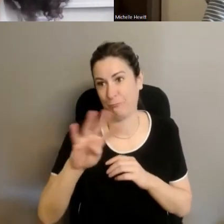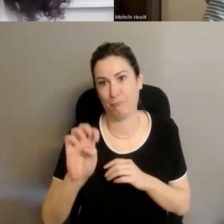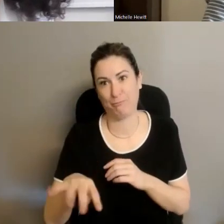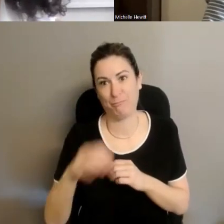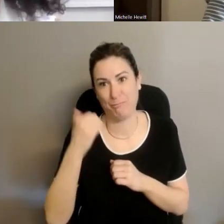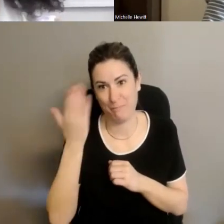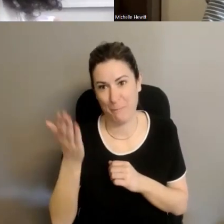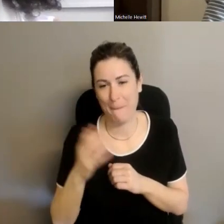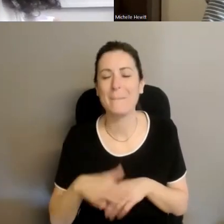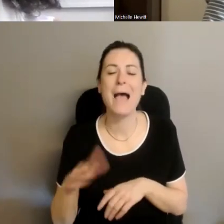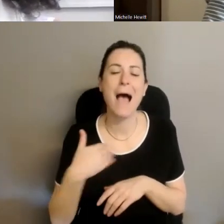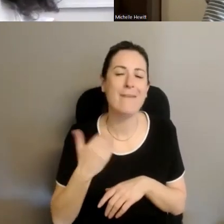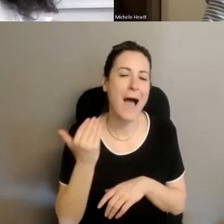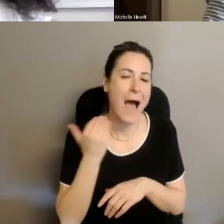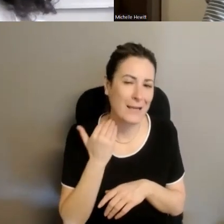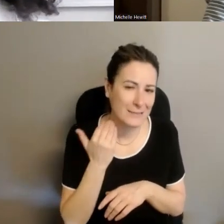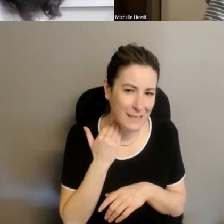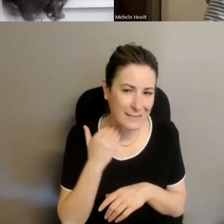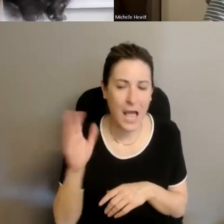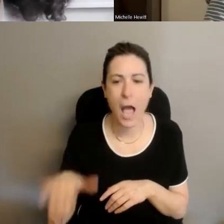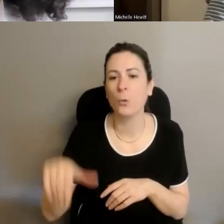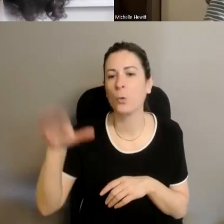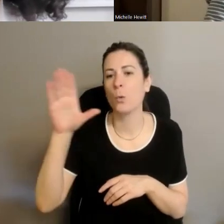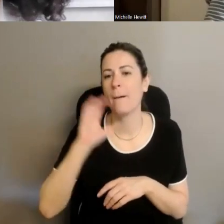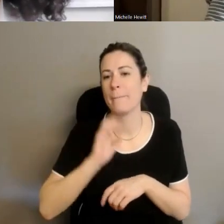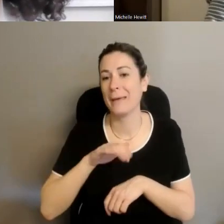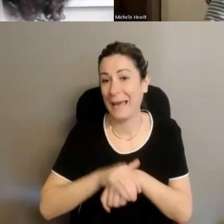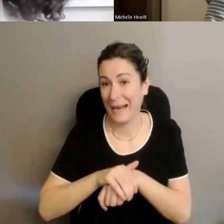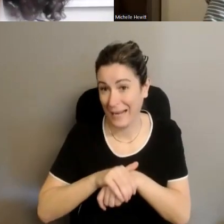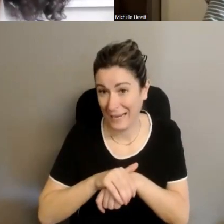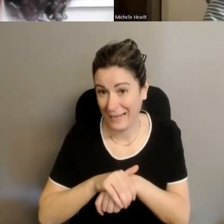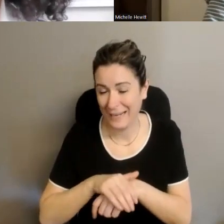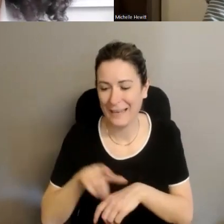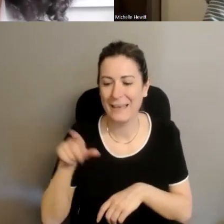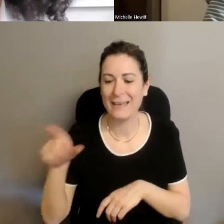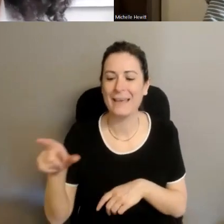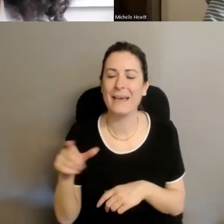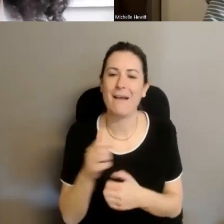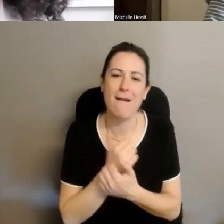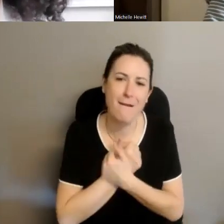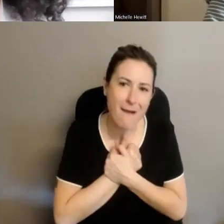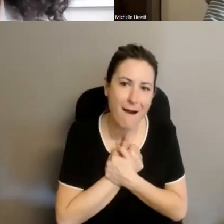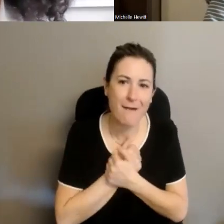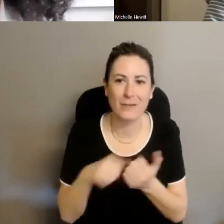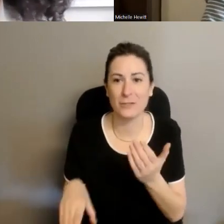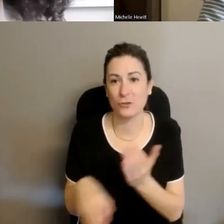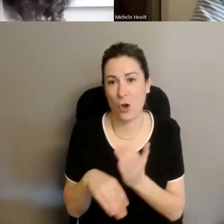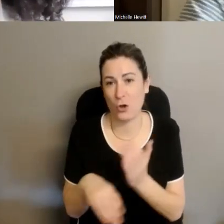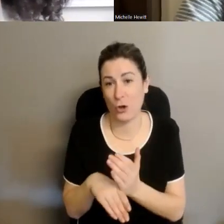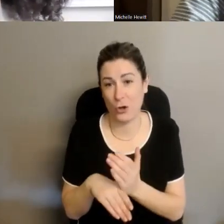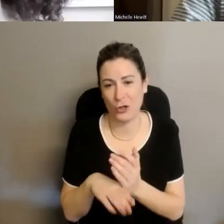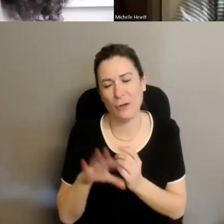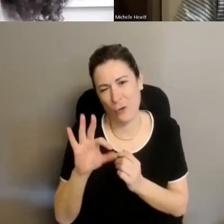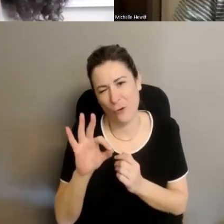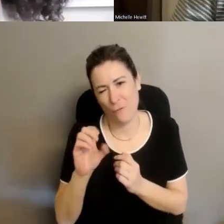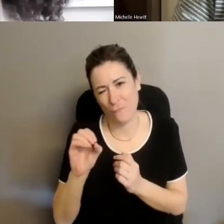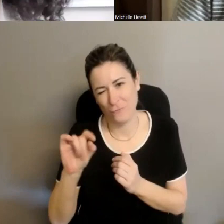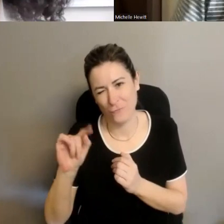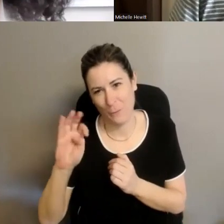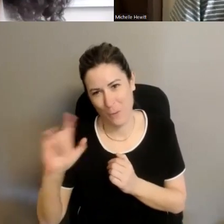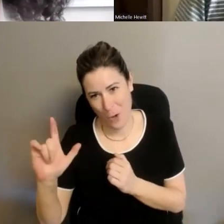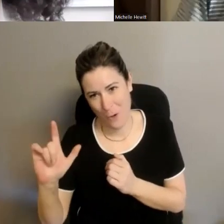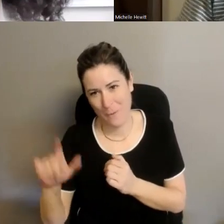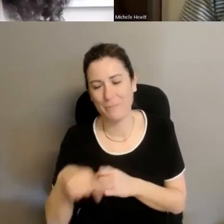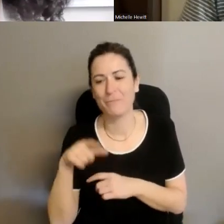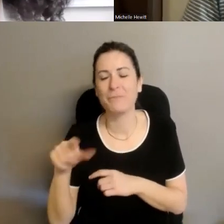and I'm a big football fan, and like soccer, Manchester United. And there's an old manager